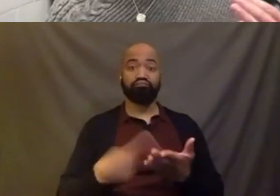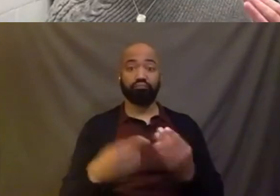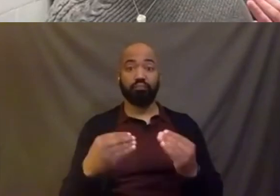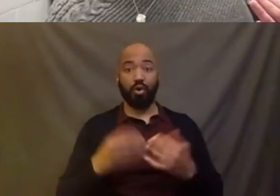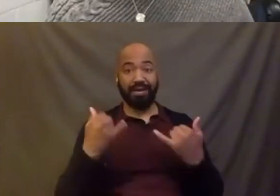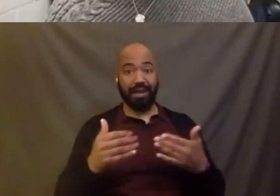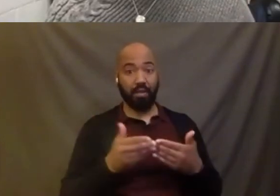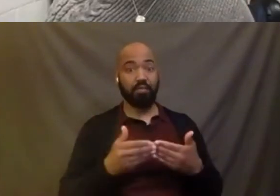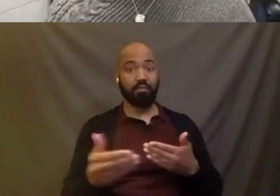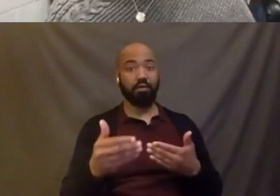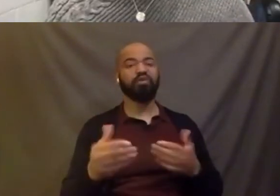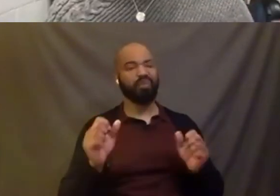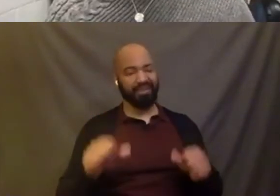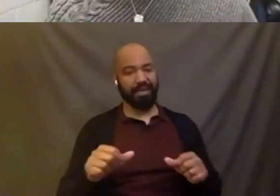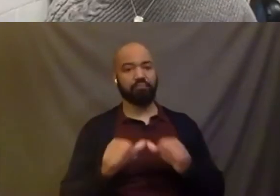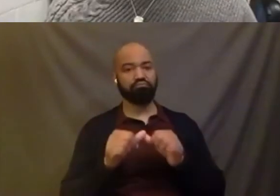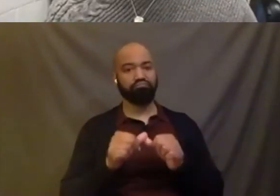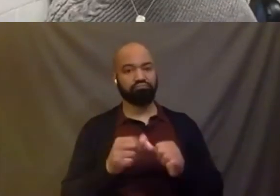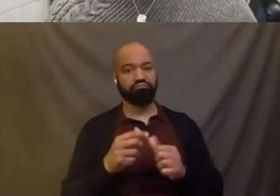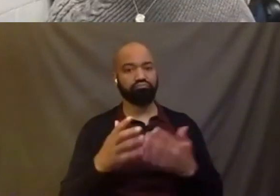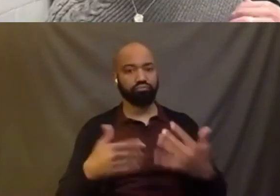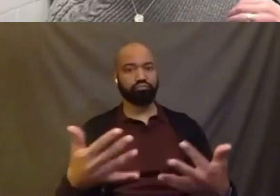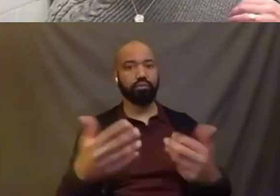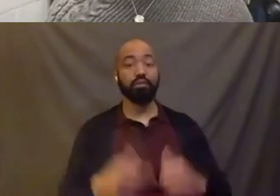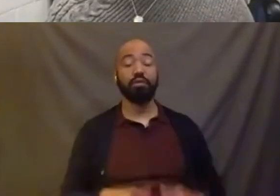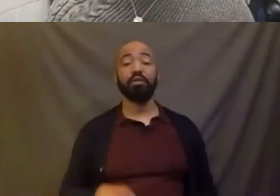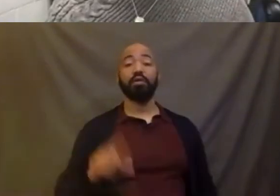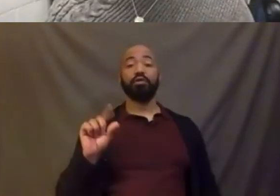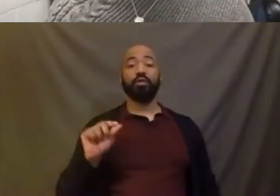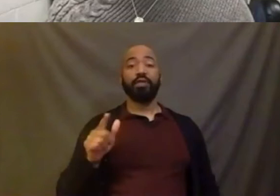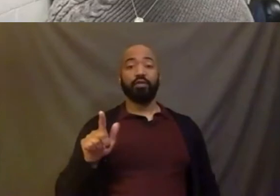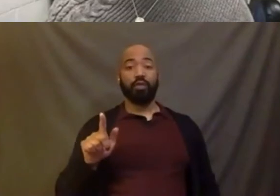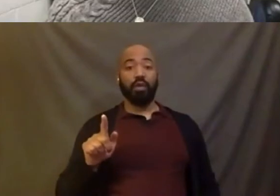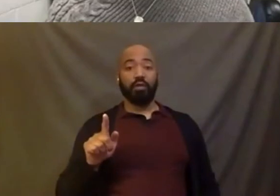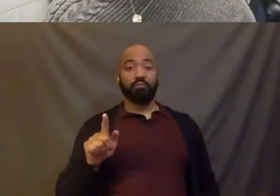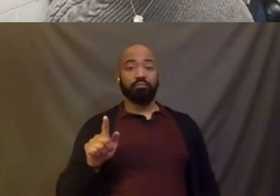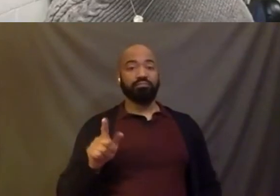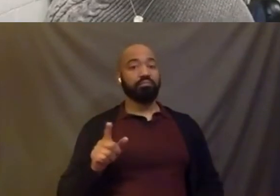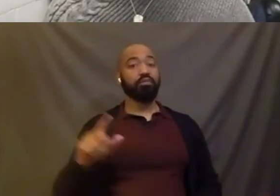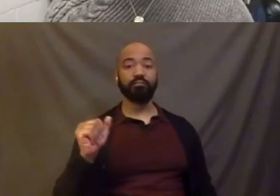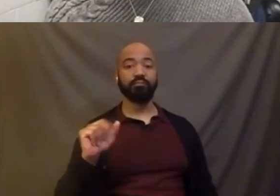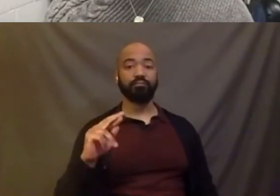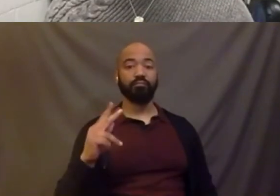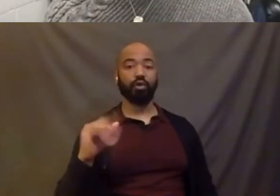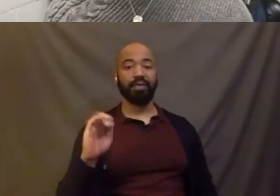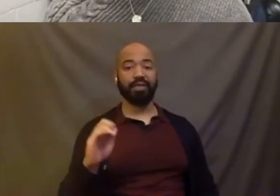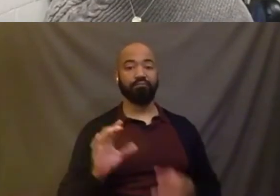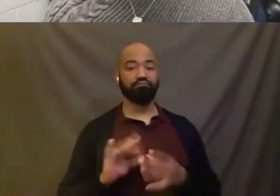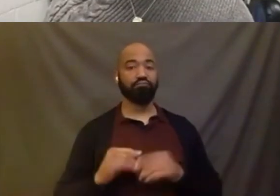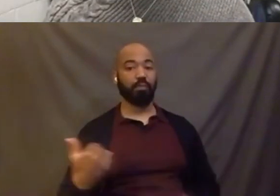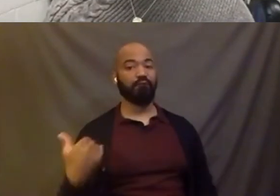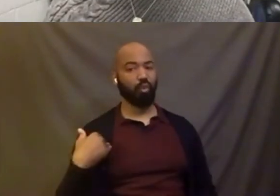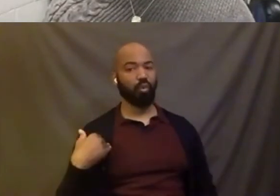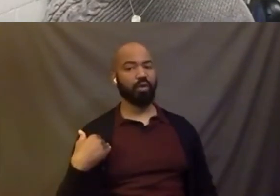we can move forward. And that 2021 actually is very different than 2020. I wouldn't